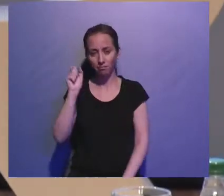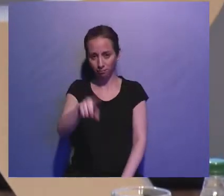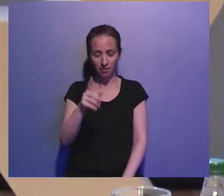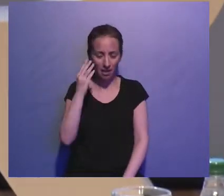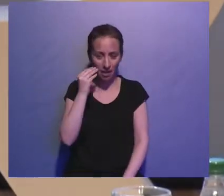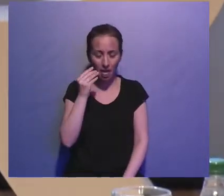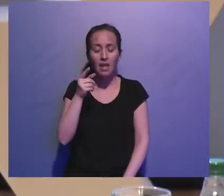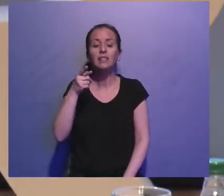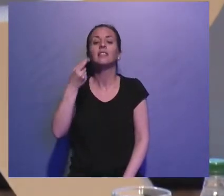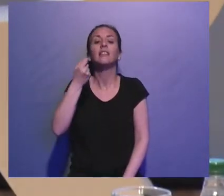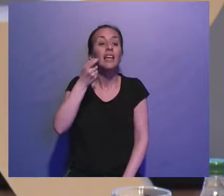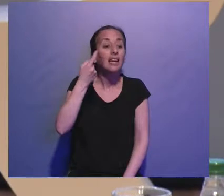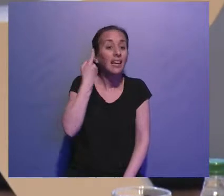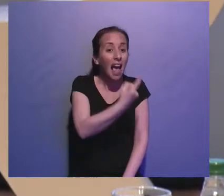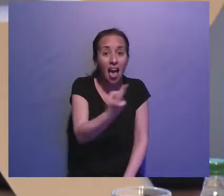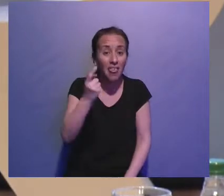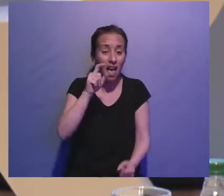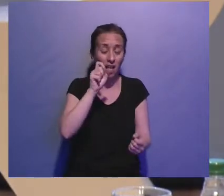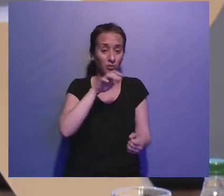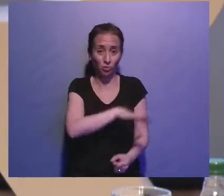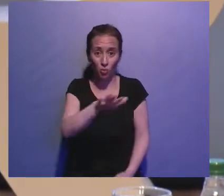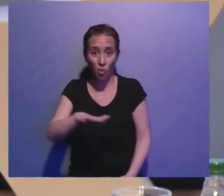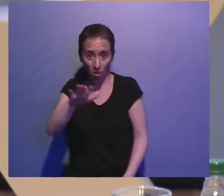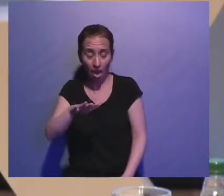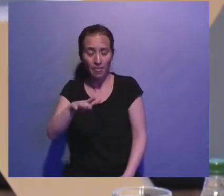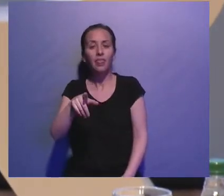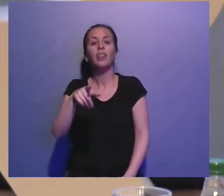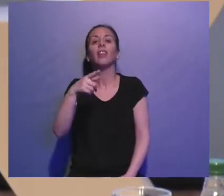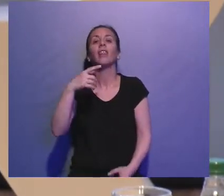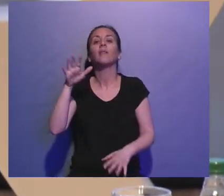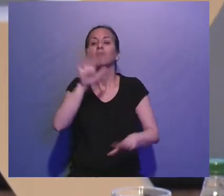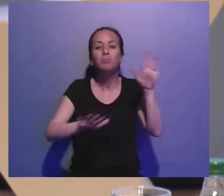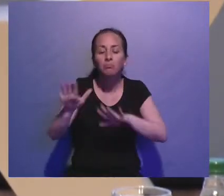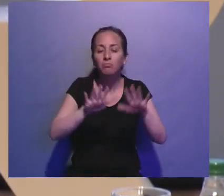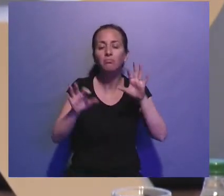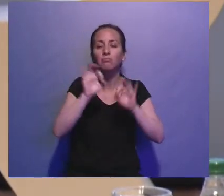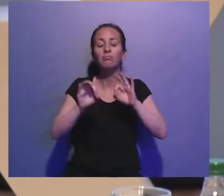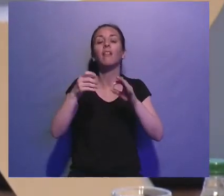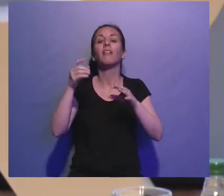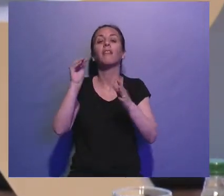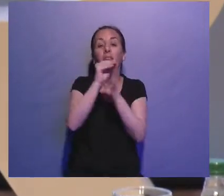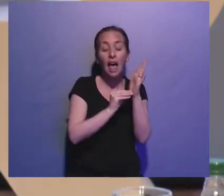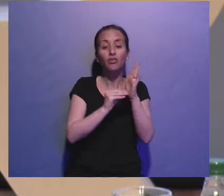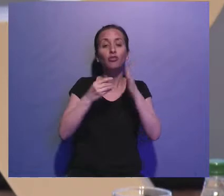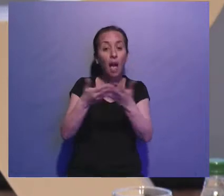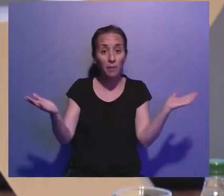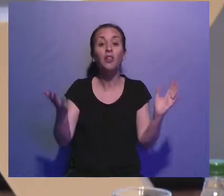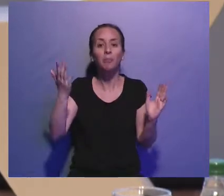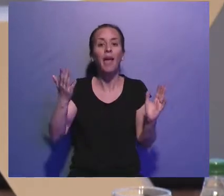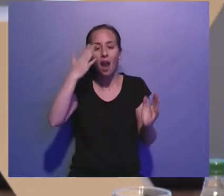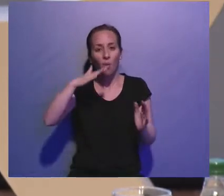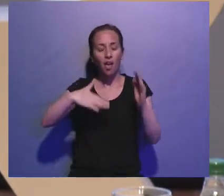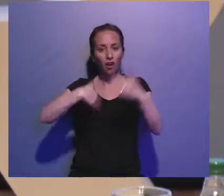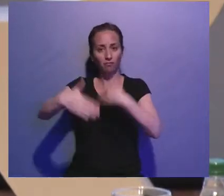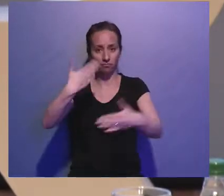data programs, and then put those programs into action. So our view at the moment, our work is